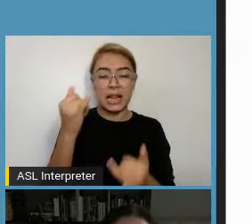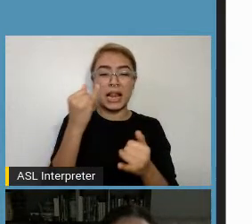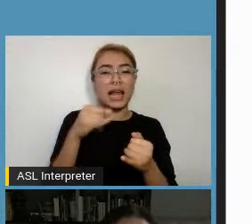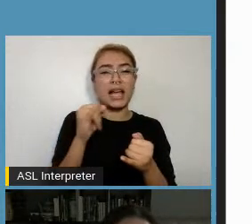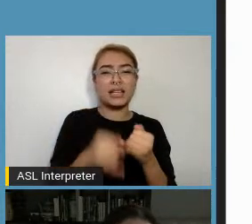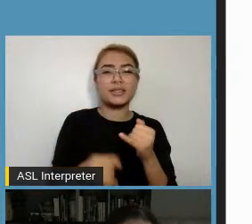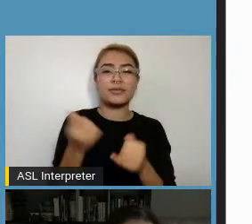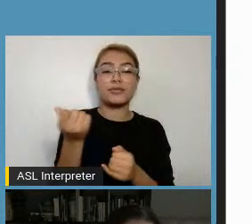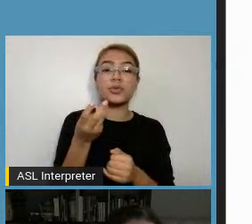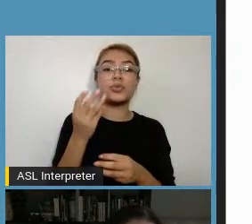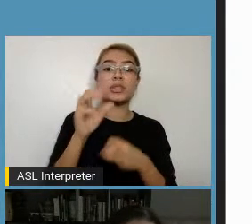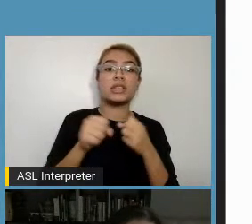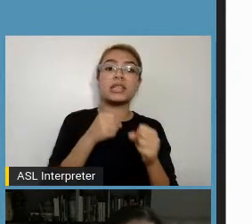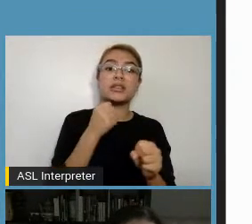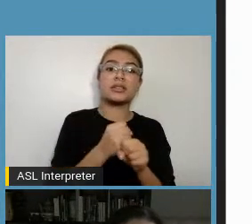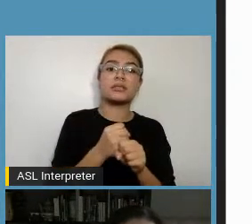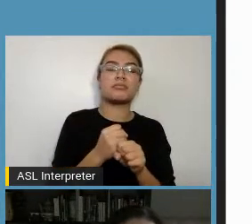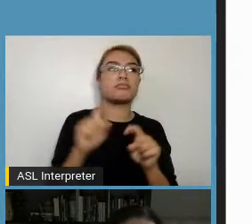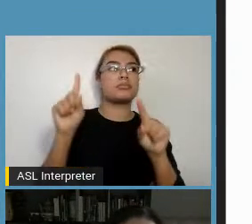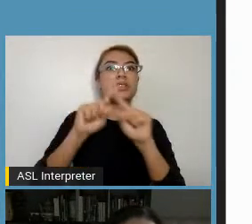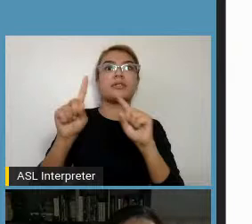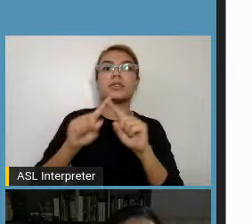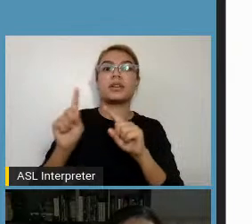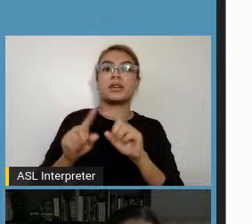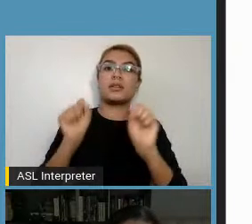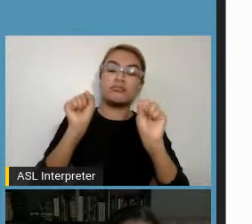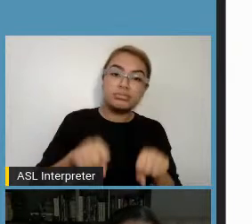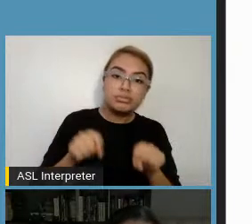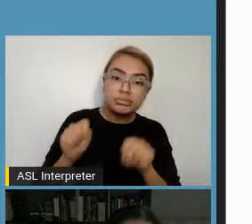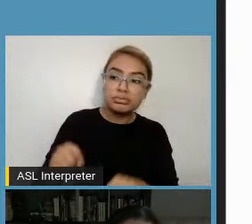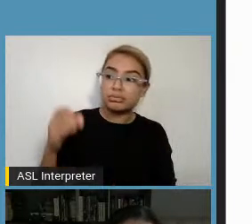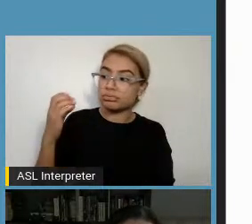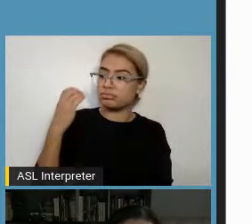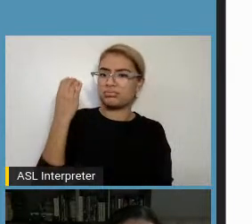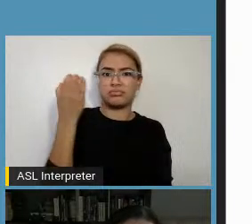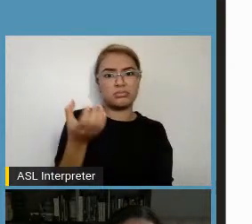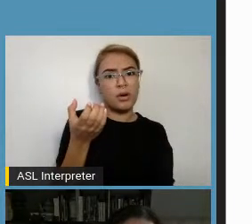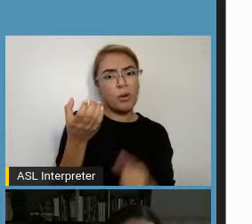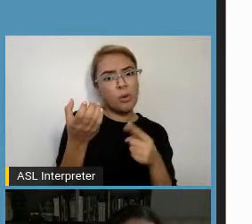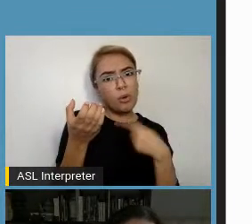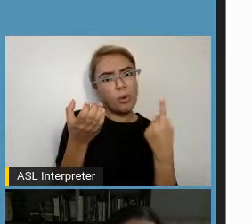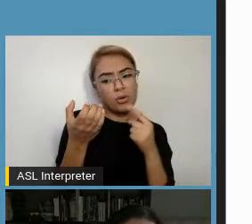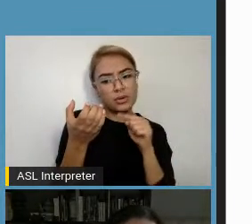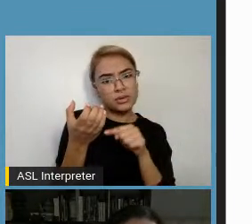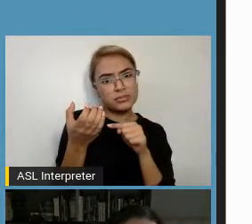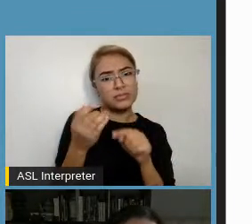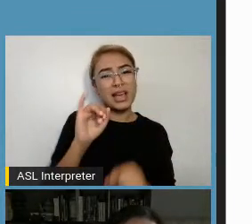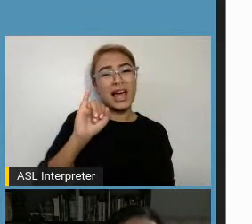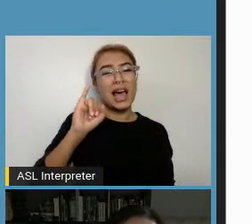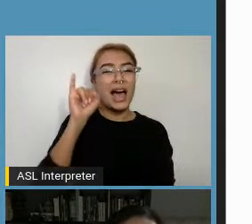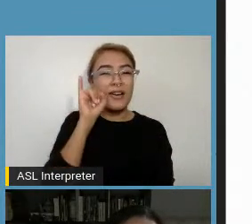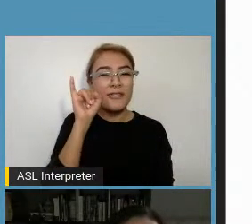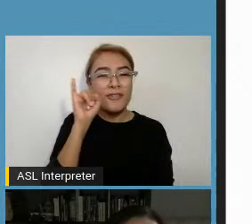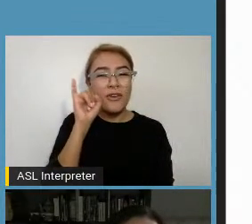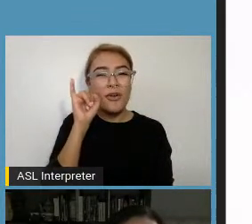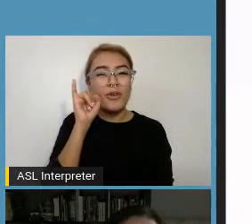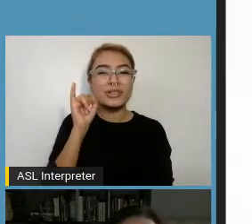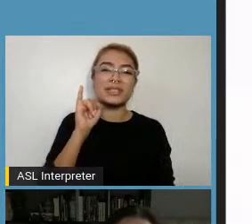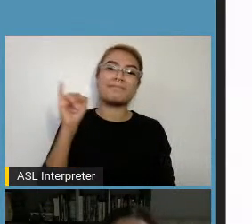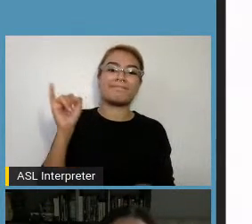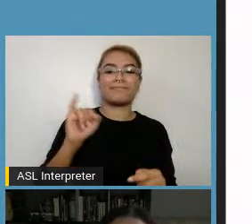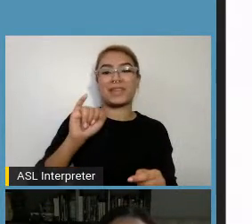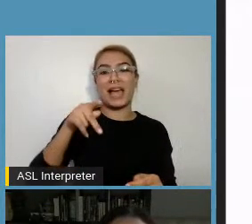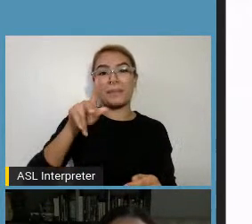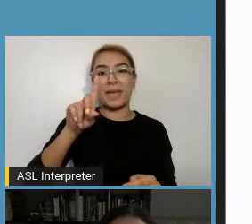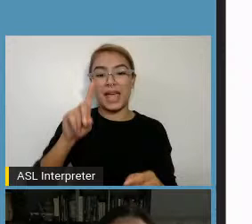years, the LiDAR scanning capabilities that have come out with iPhones and iPads that have really been a